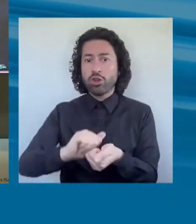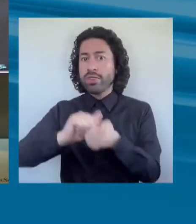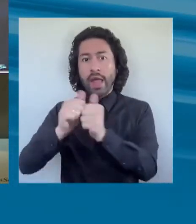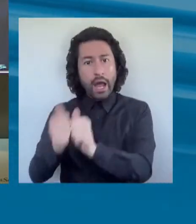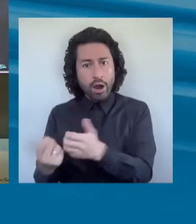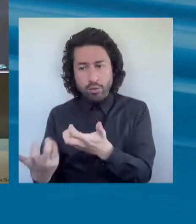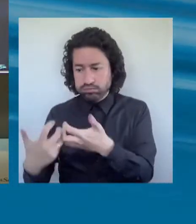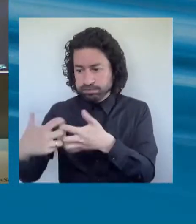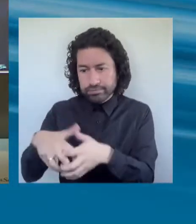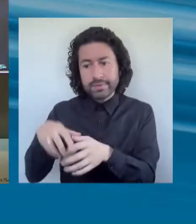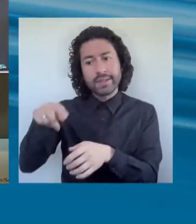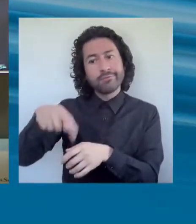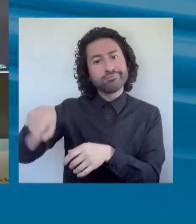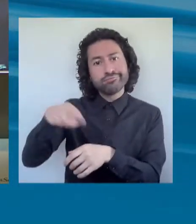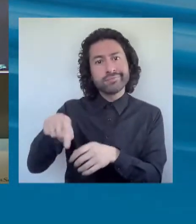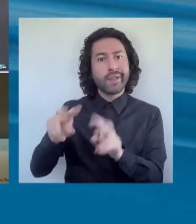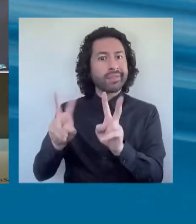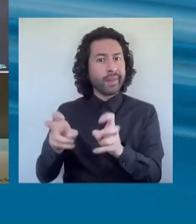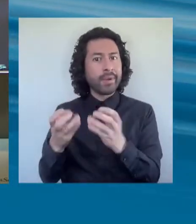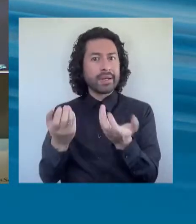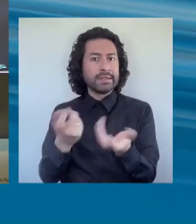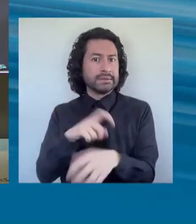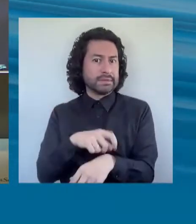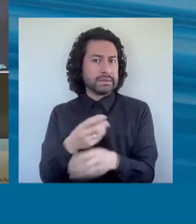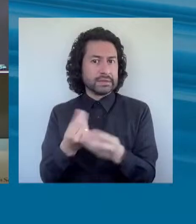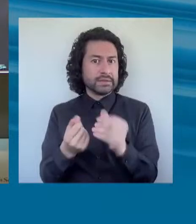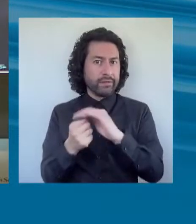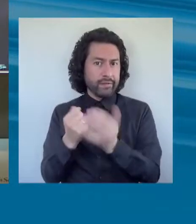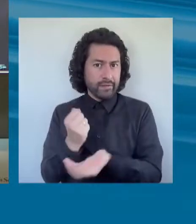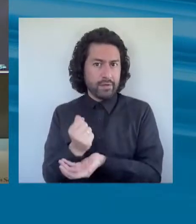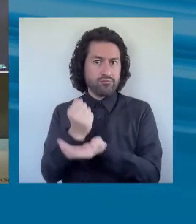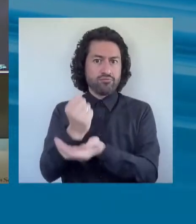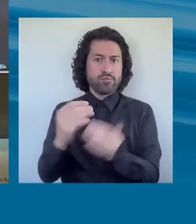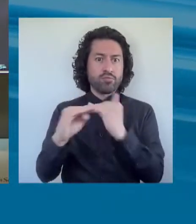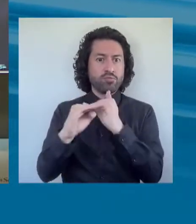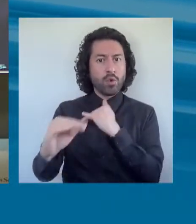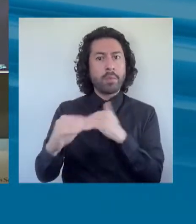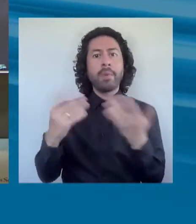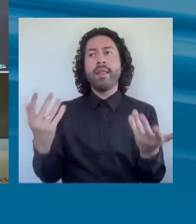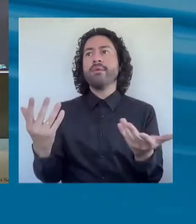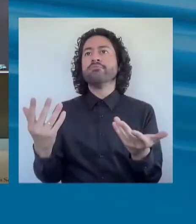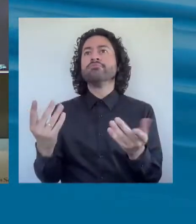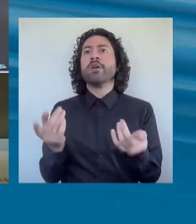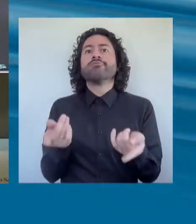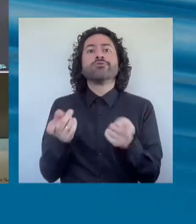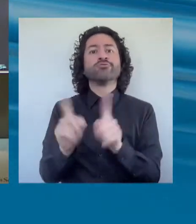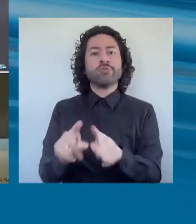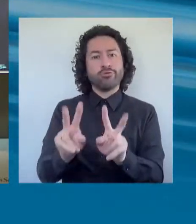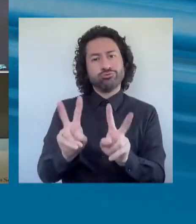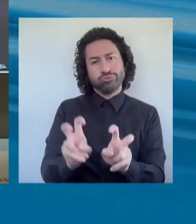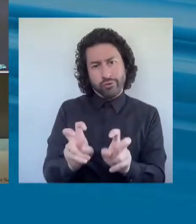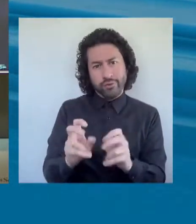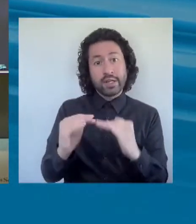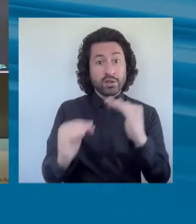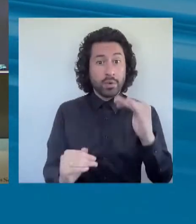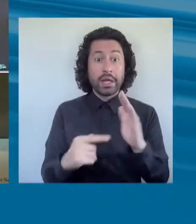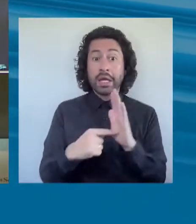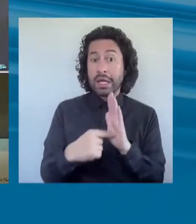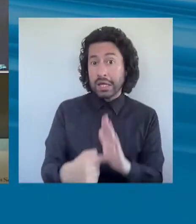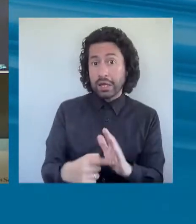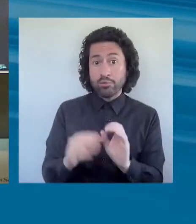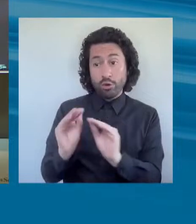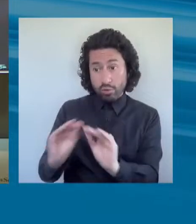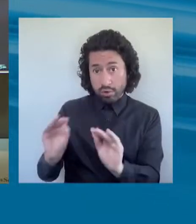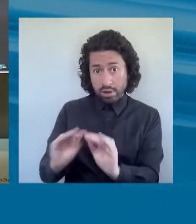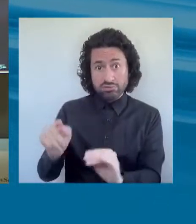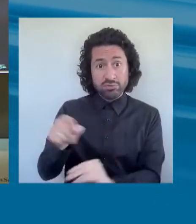facing fiscal adjustments where the issues or areas that require sustainable approach, such as education, are